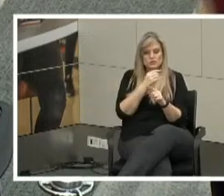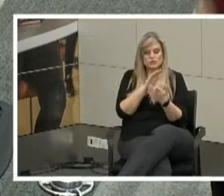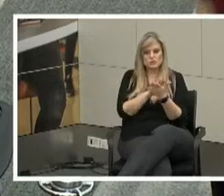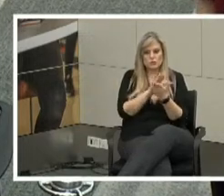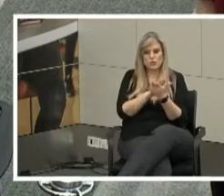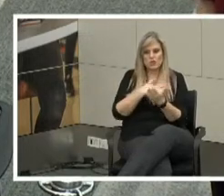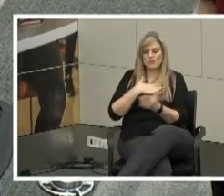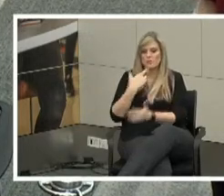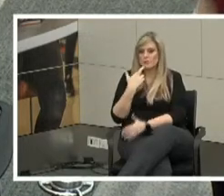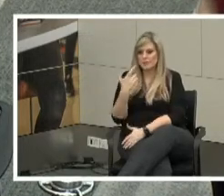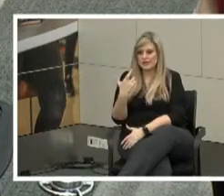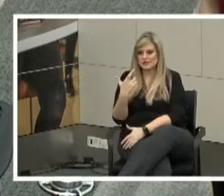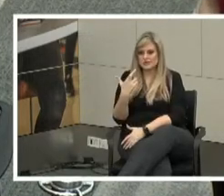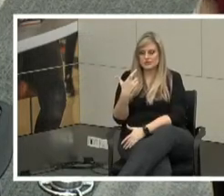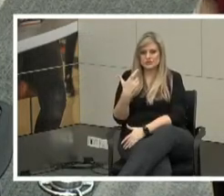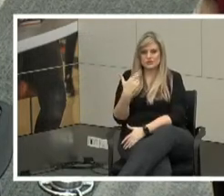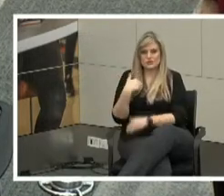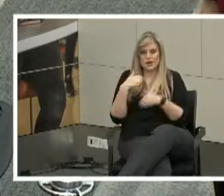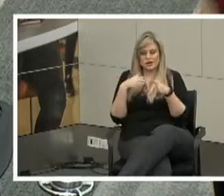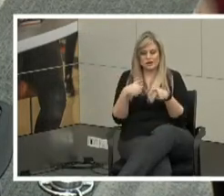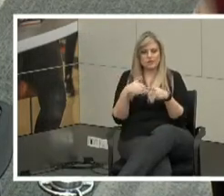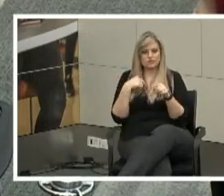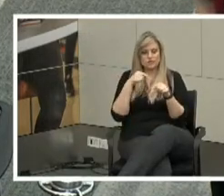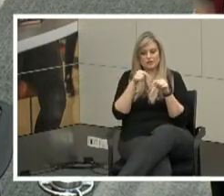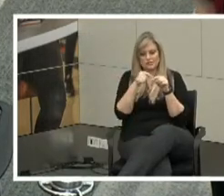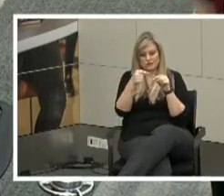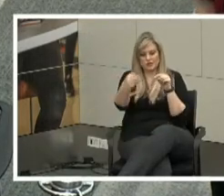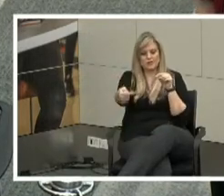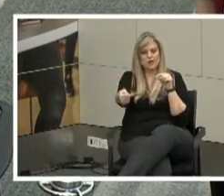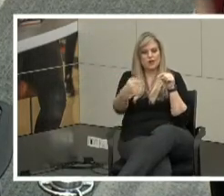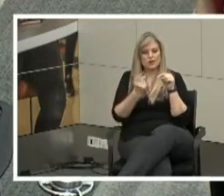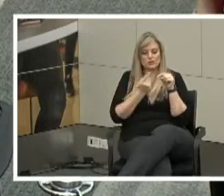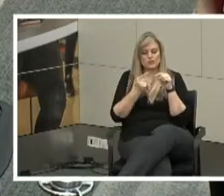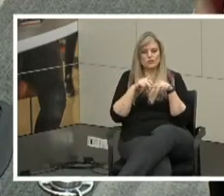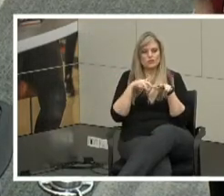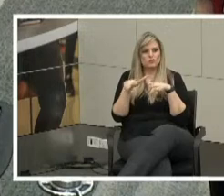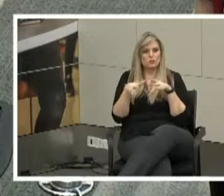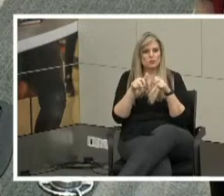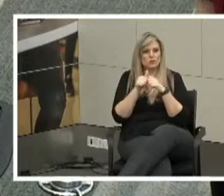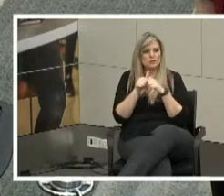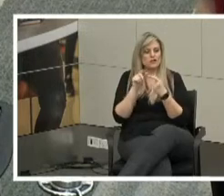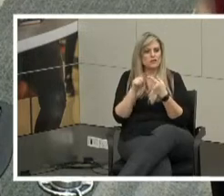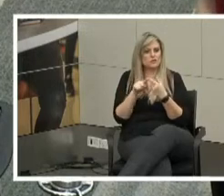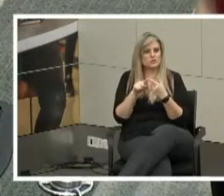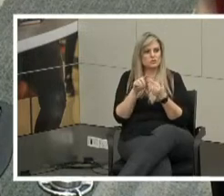street and we walk together to school then